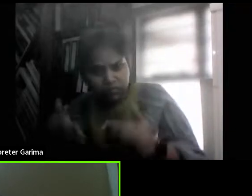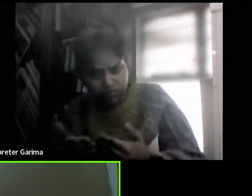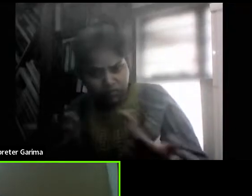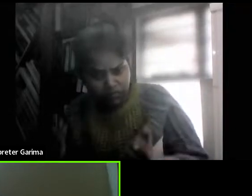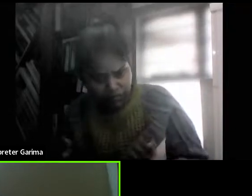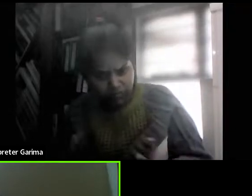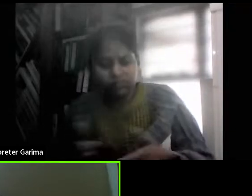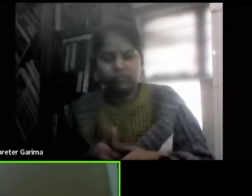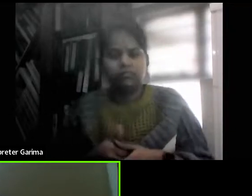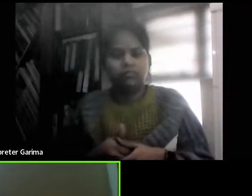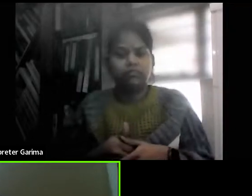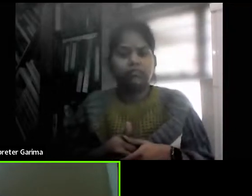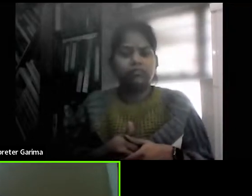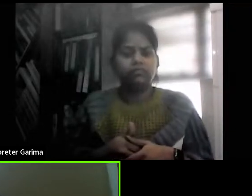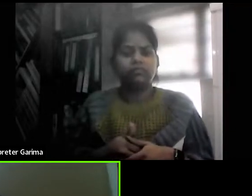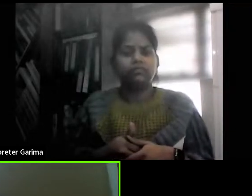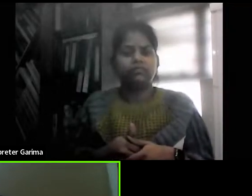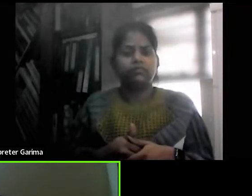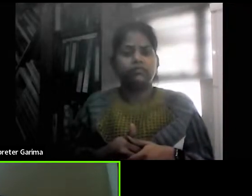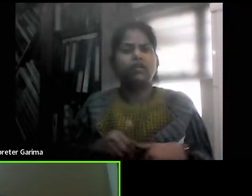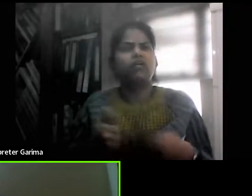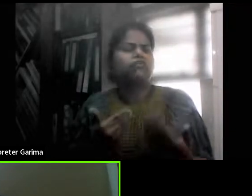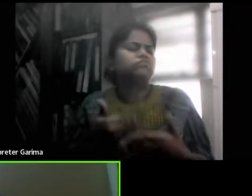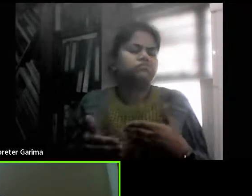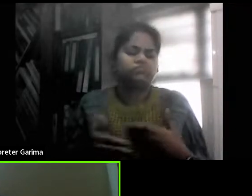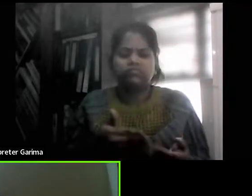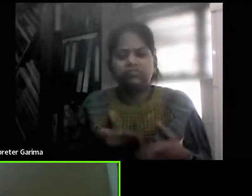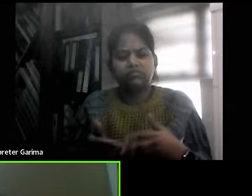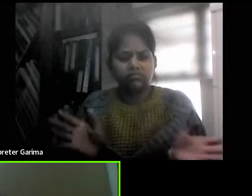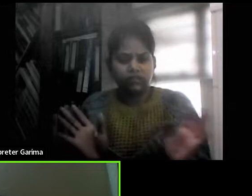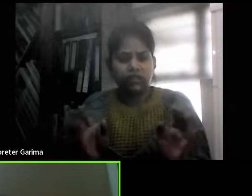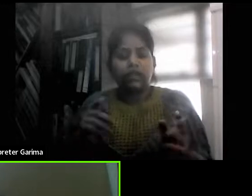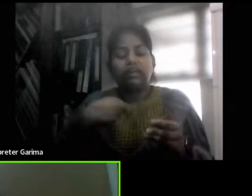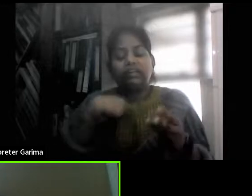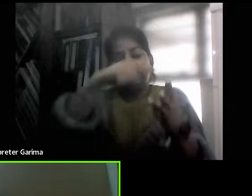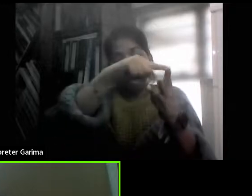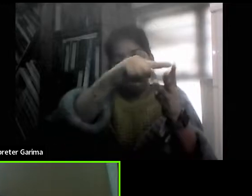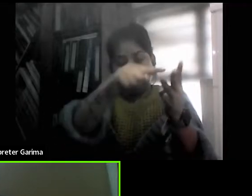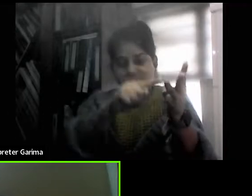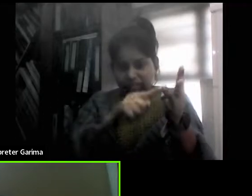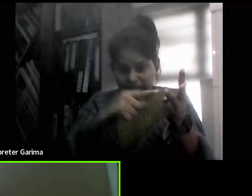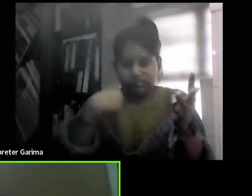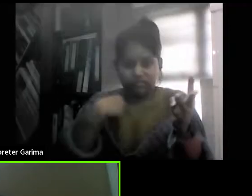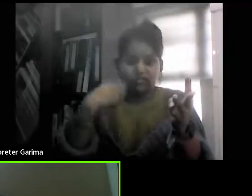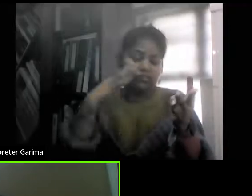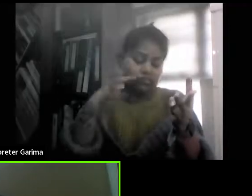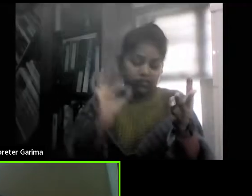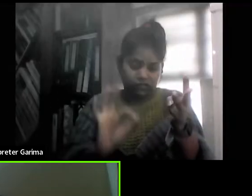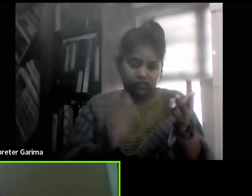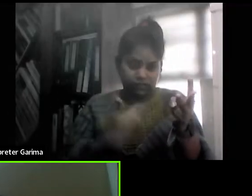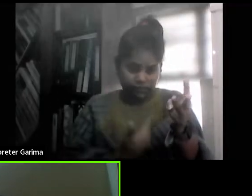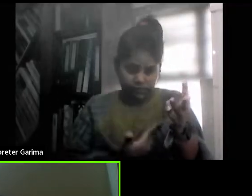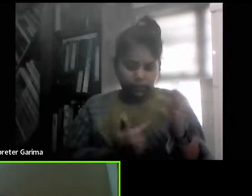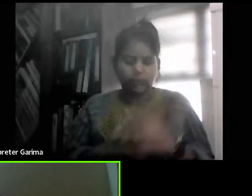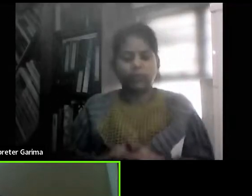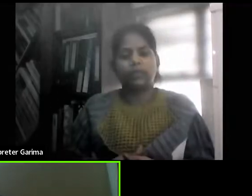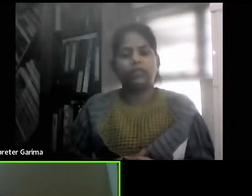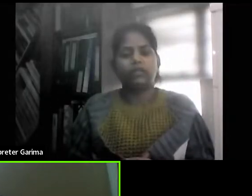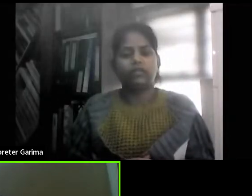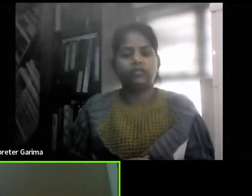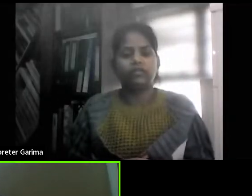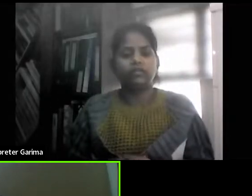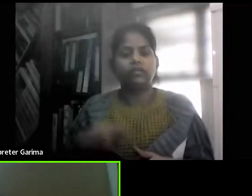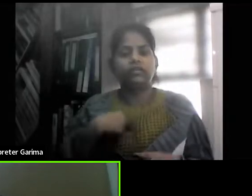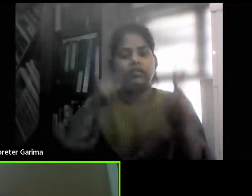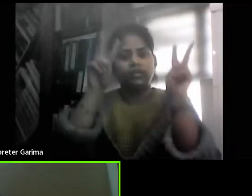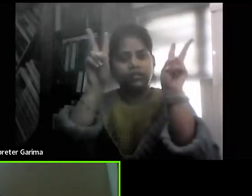other parties? So these are the three sections of my paper today. As my title